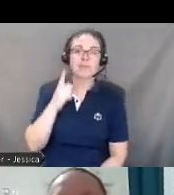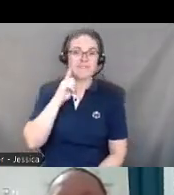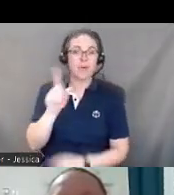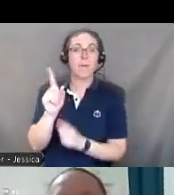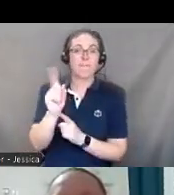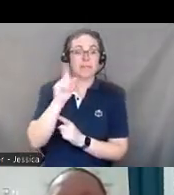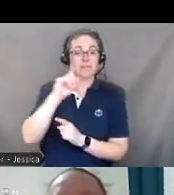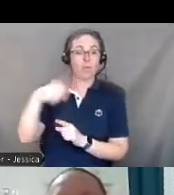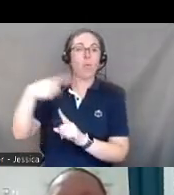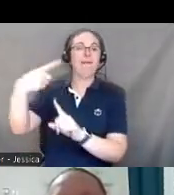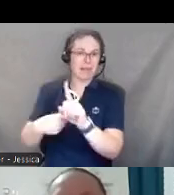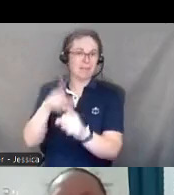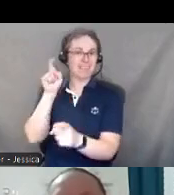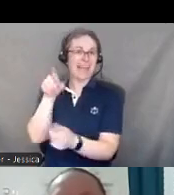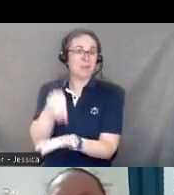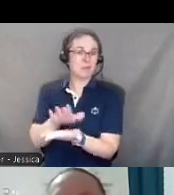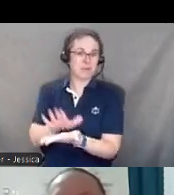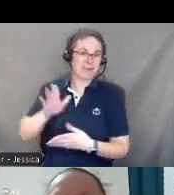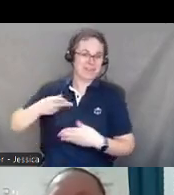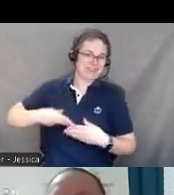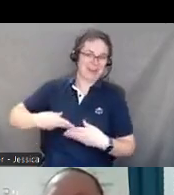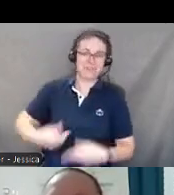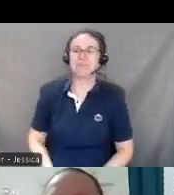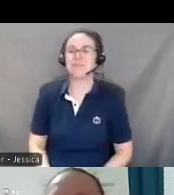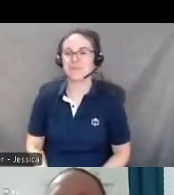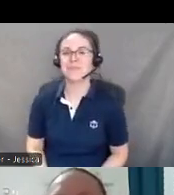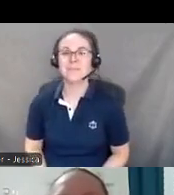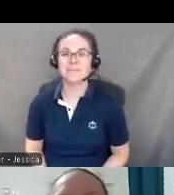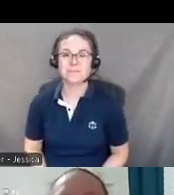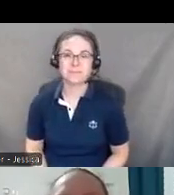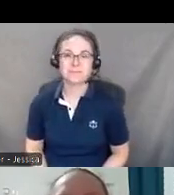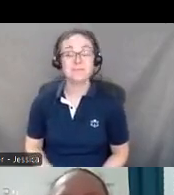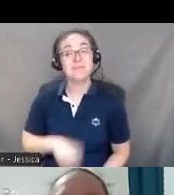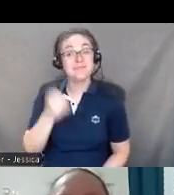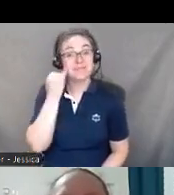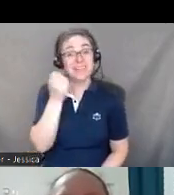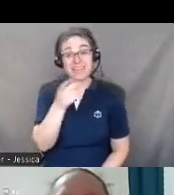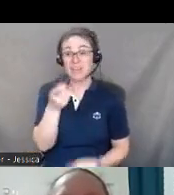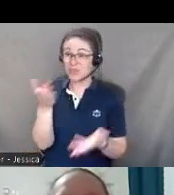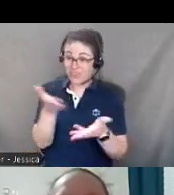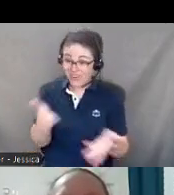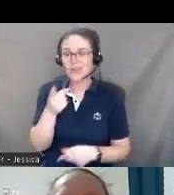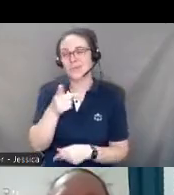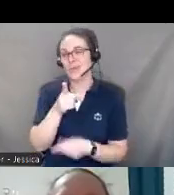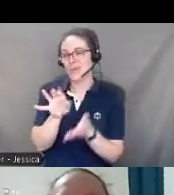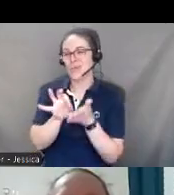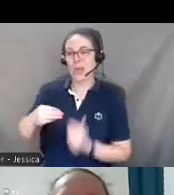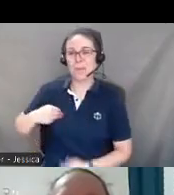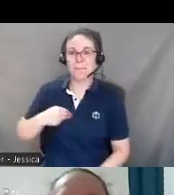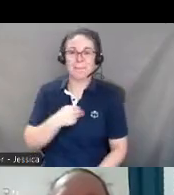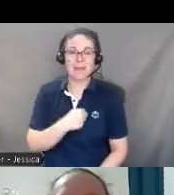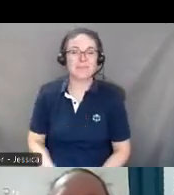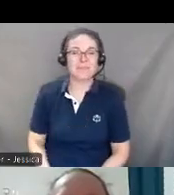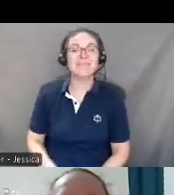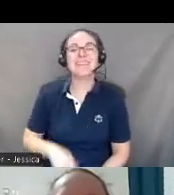next month, I just have to know who it was. That's all. Of course you are. You know, if you're here, you're a member. Is what I liked it. Oh, it's like the